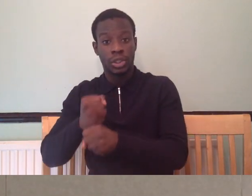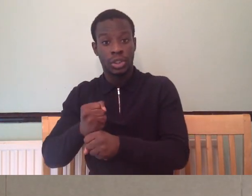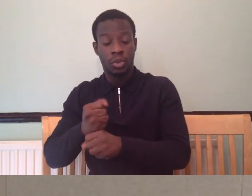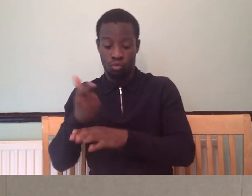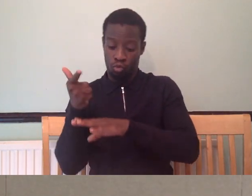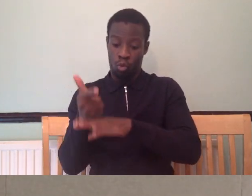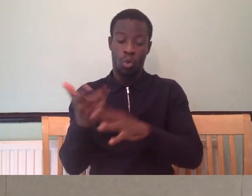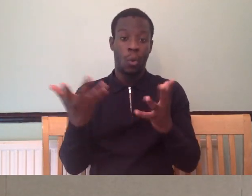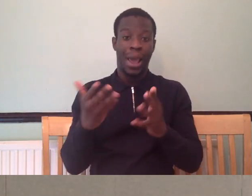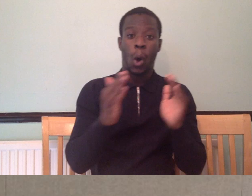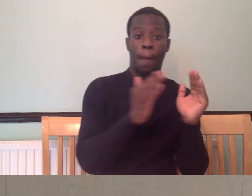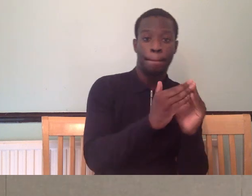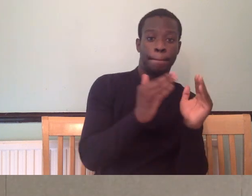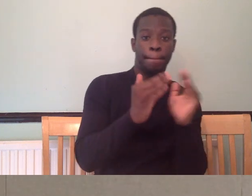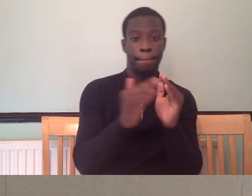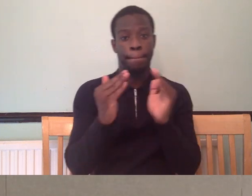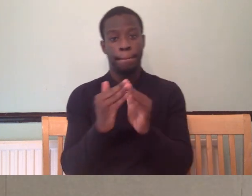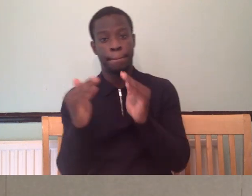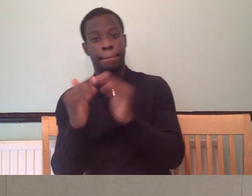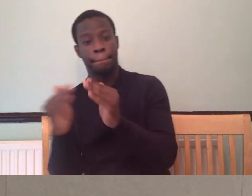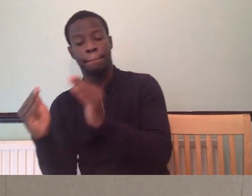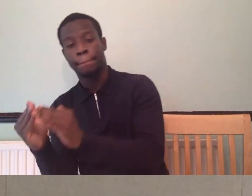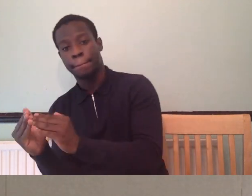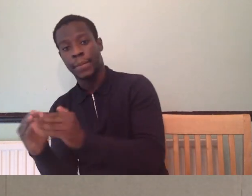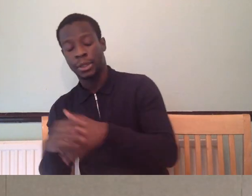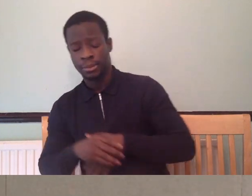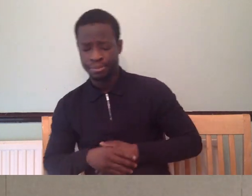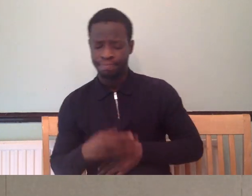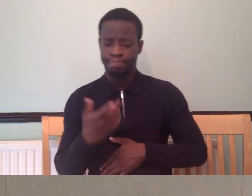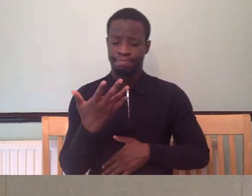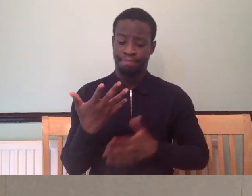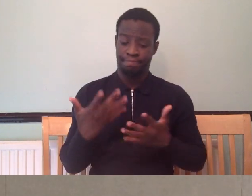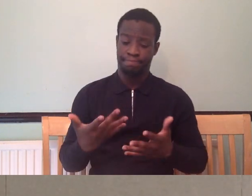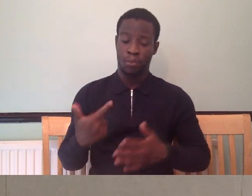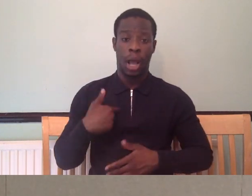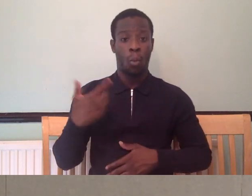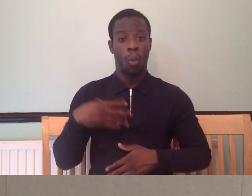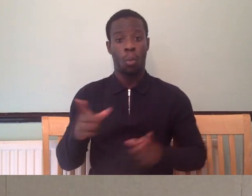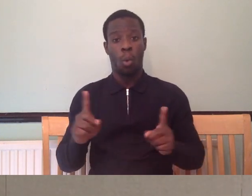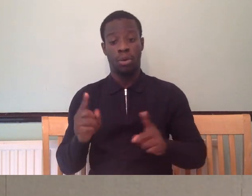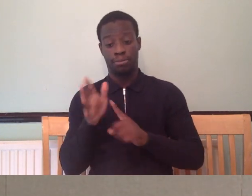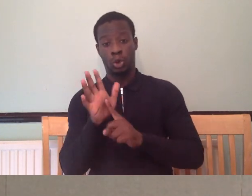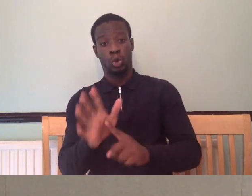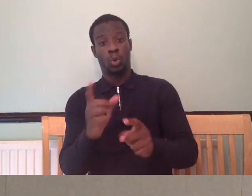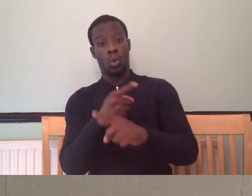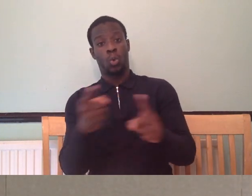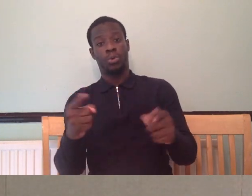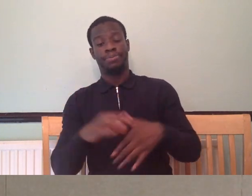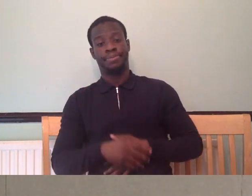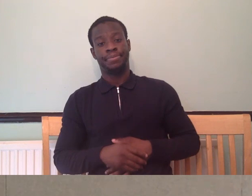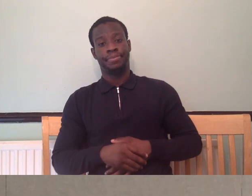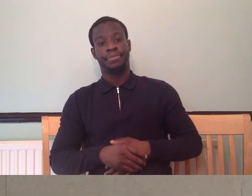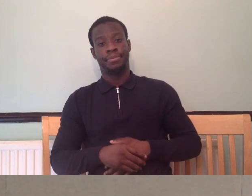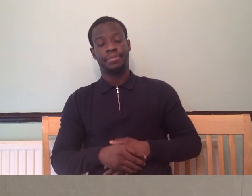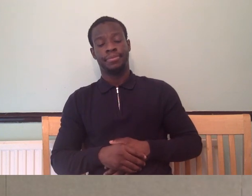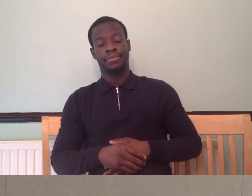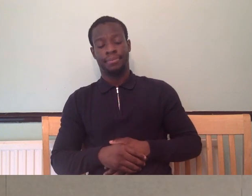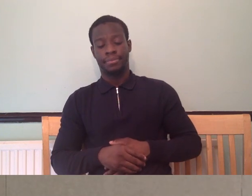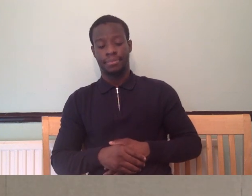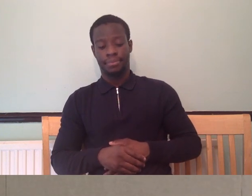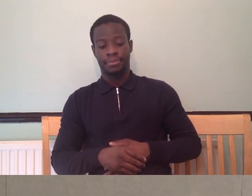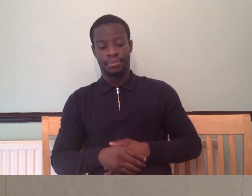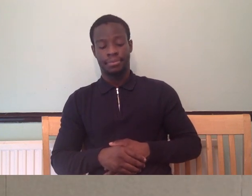being edited together. And I want to play it for you as our final piece of music this